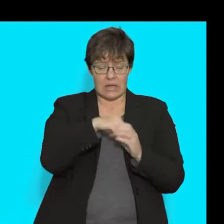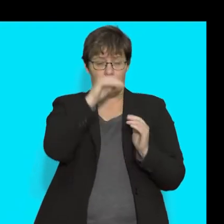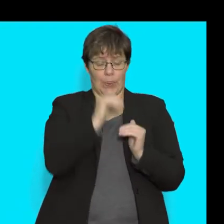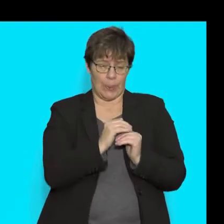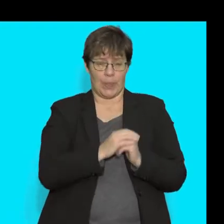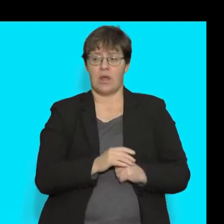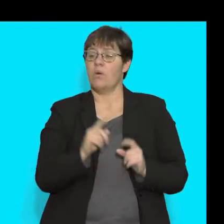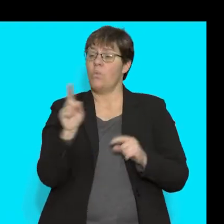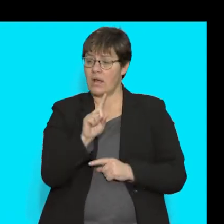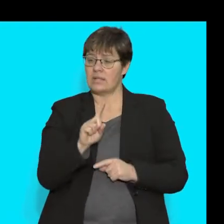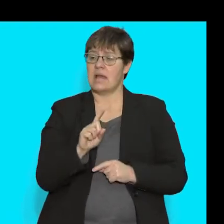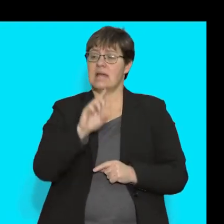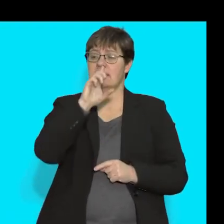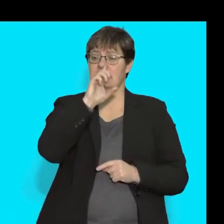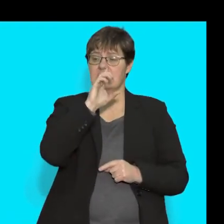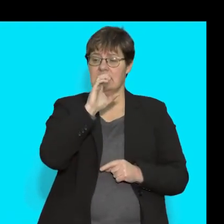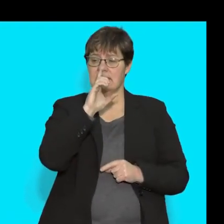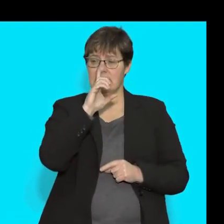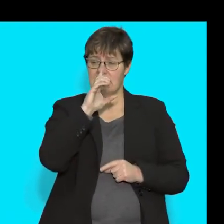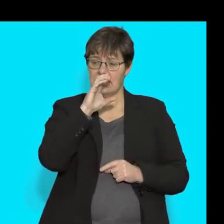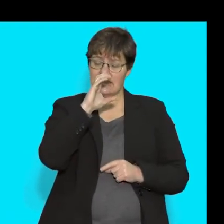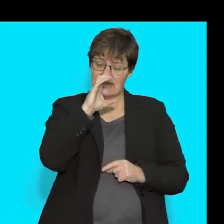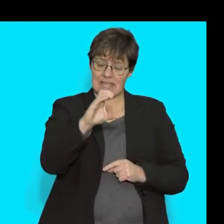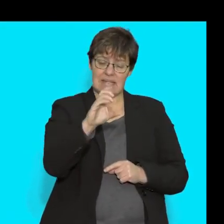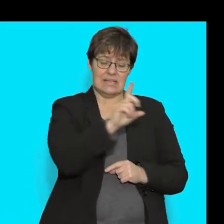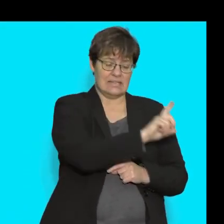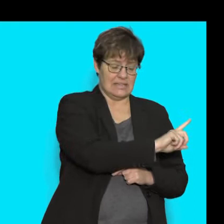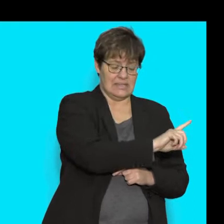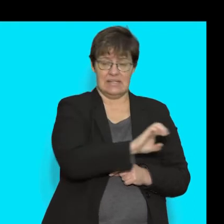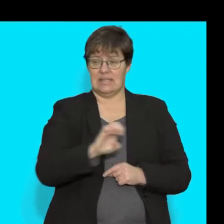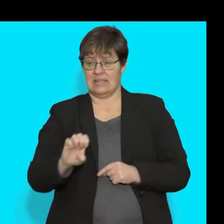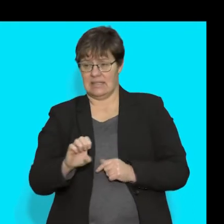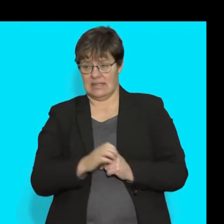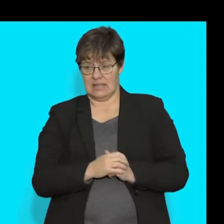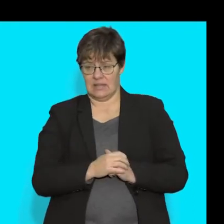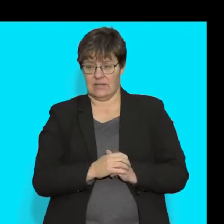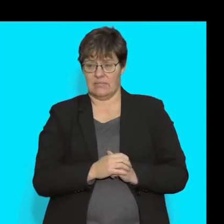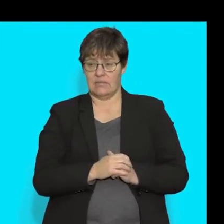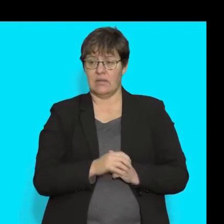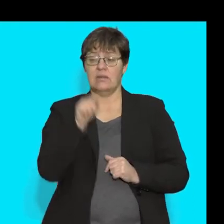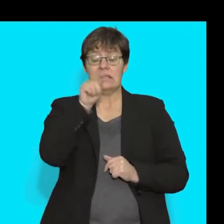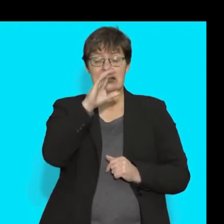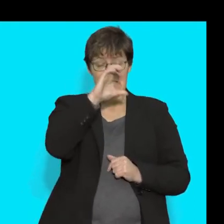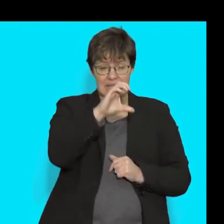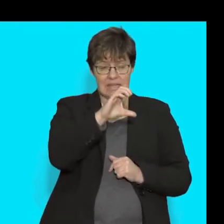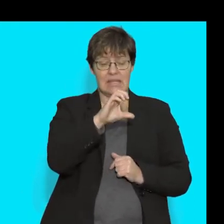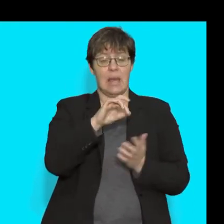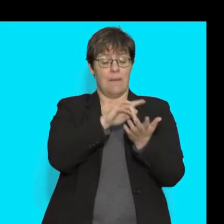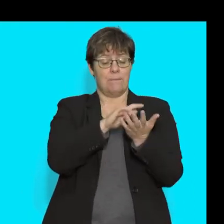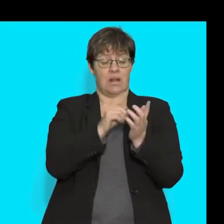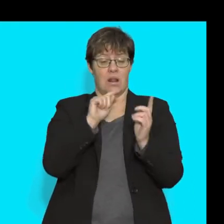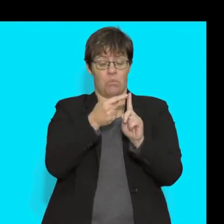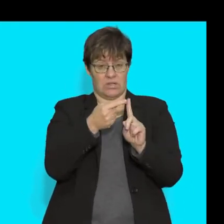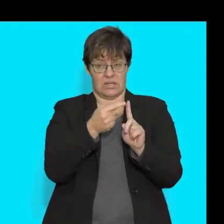smaller triangle with C, D, and E. Now, the point C is the